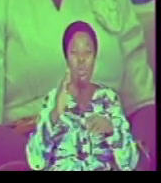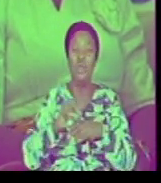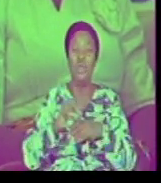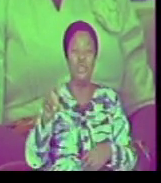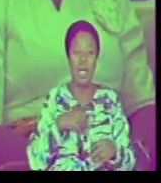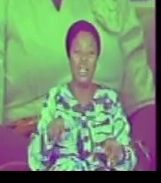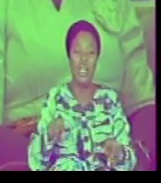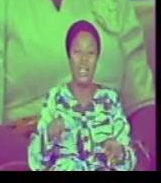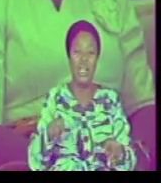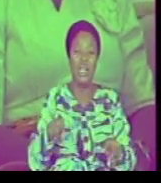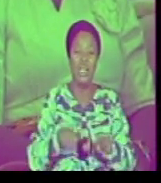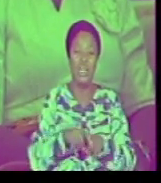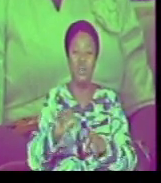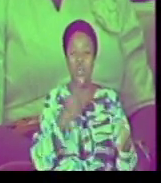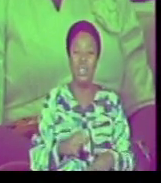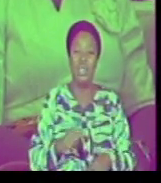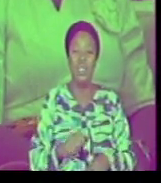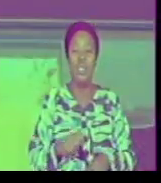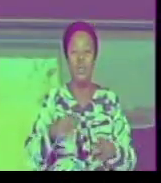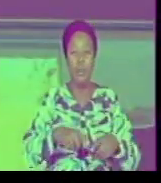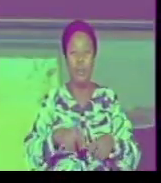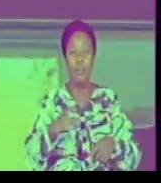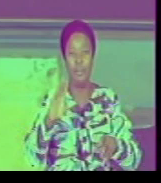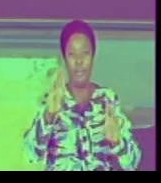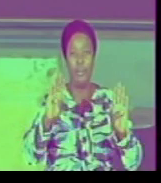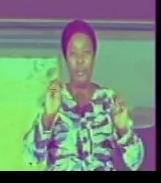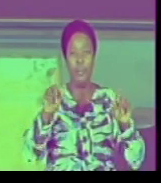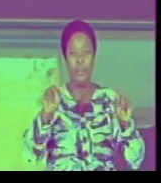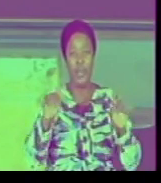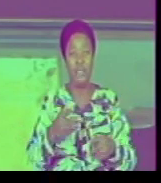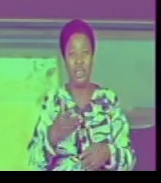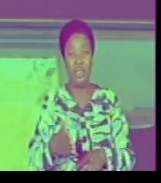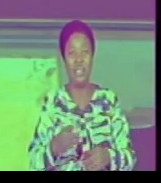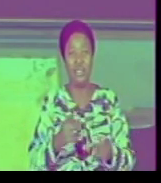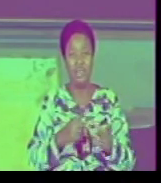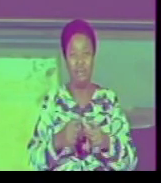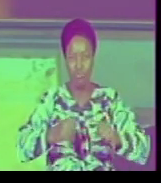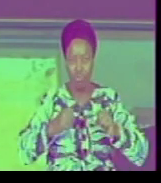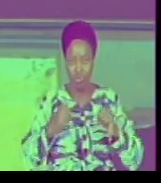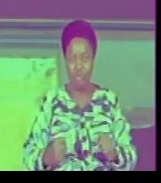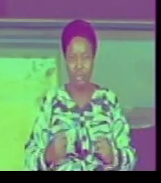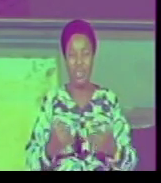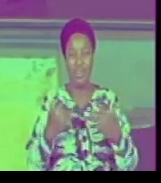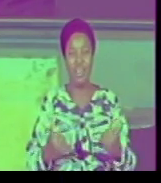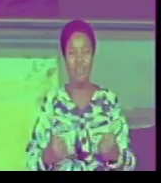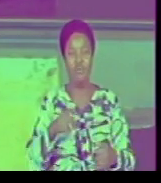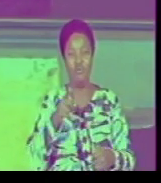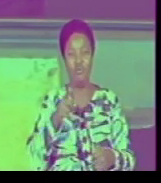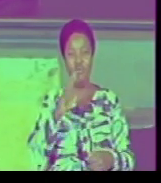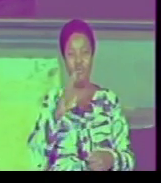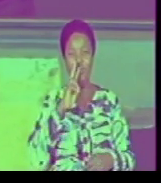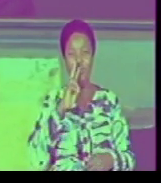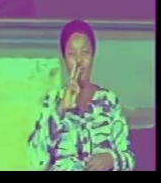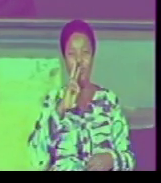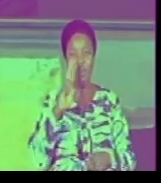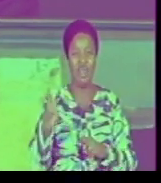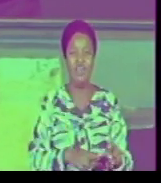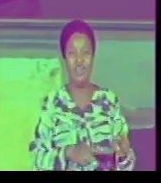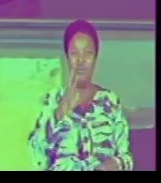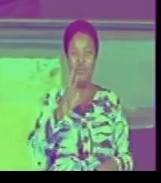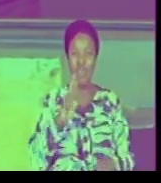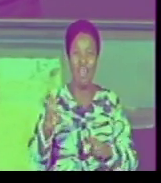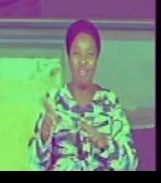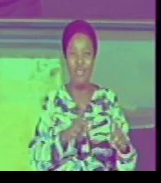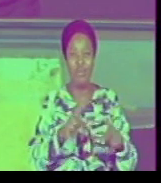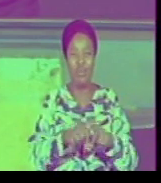and tighten it up, everything is firm. Now you are ready. You are ready to move on into this new